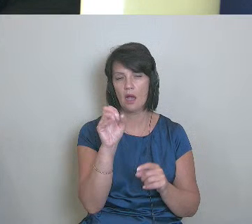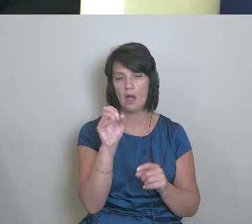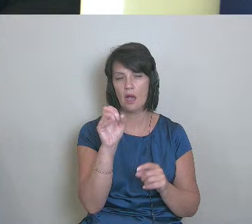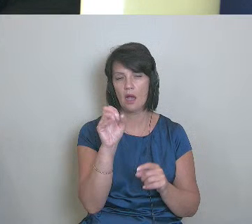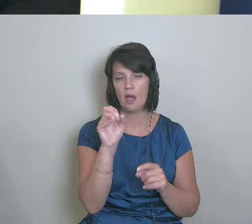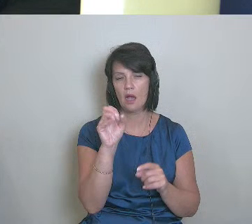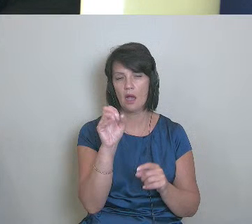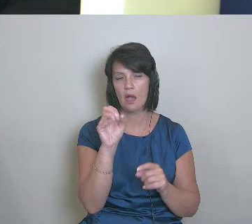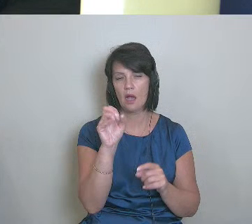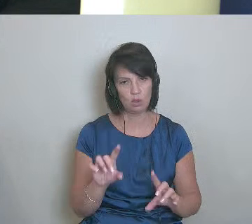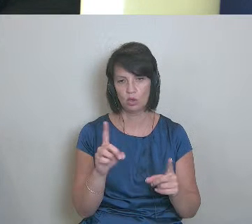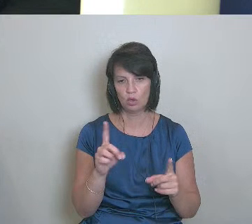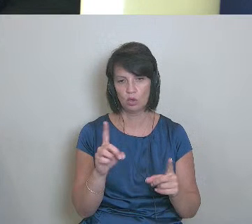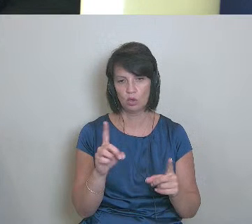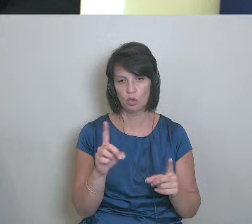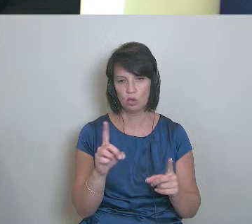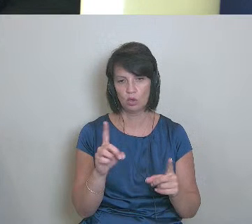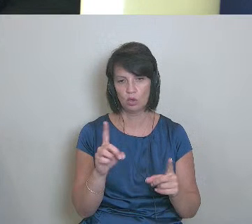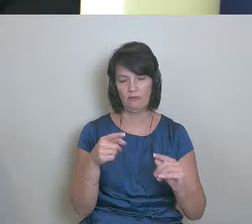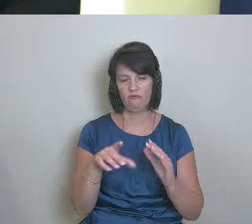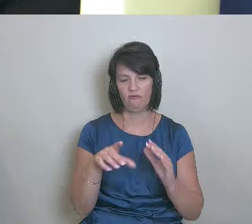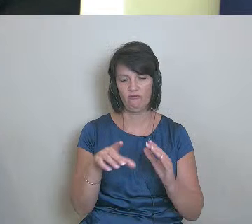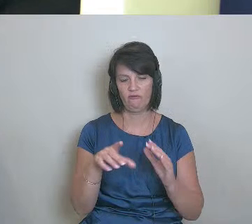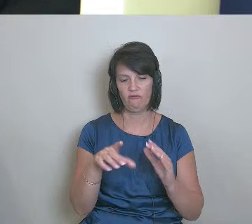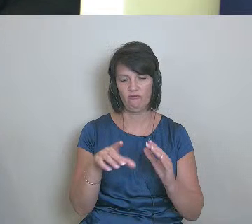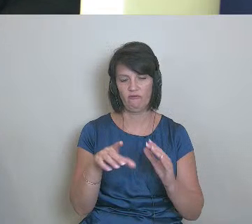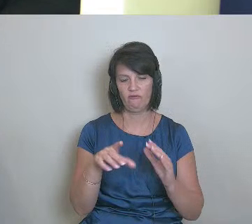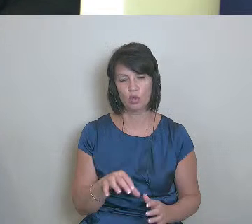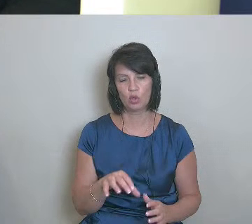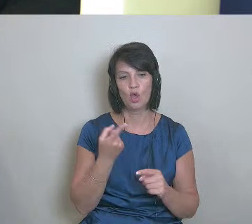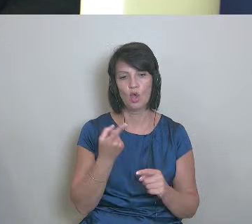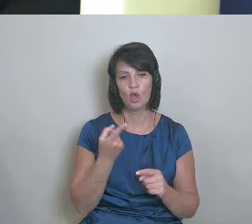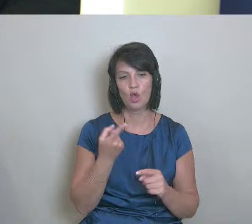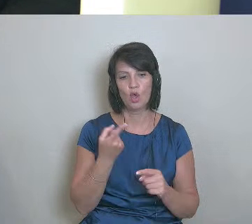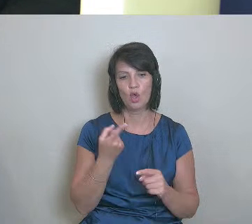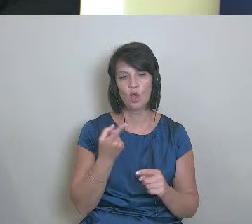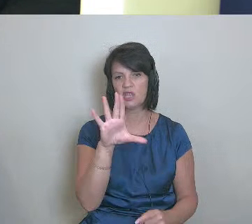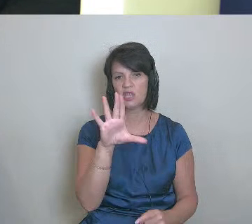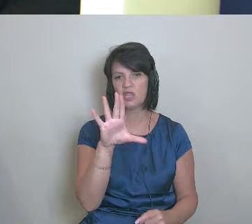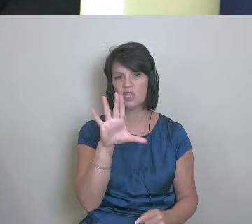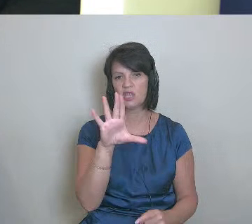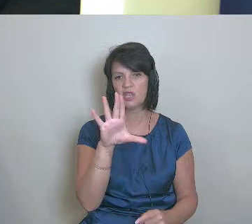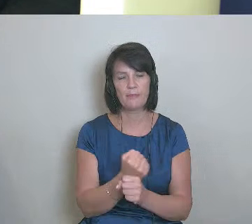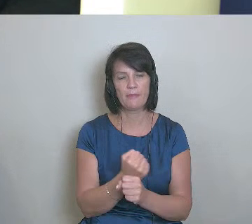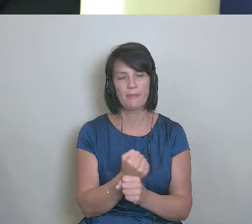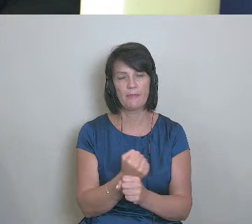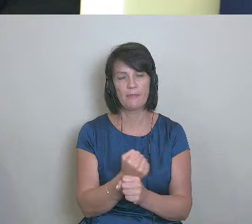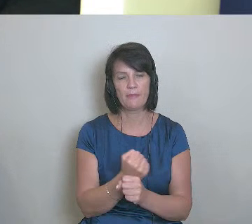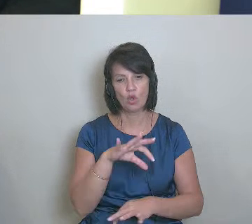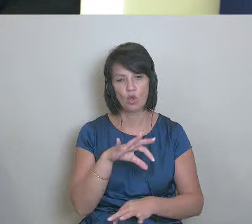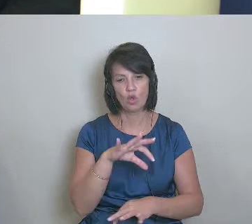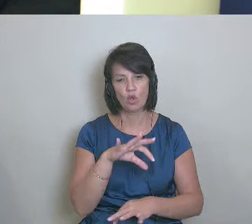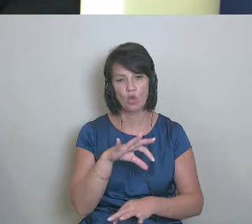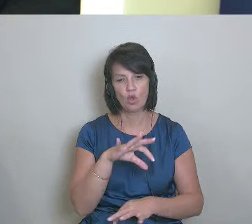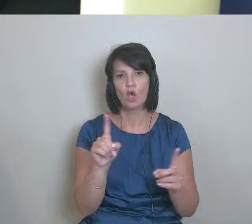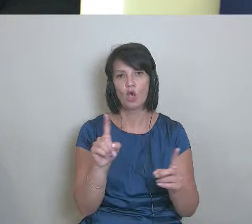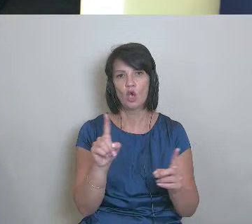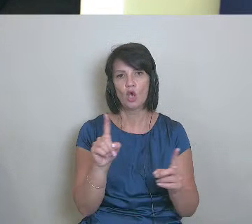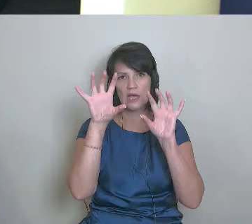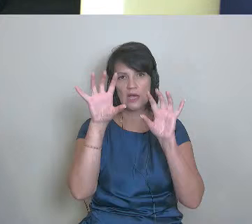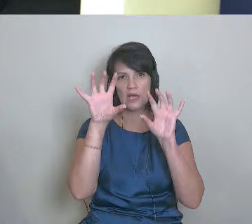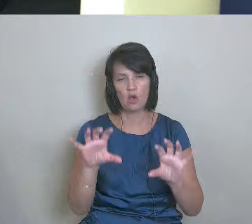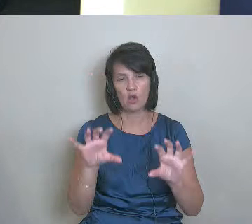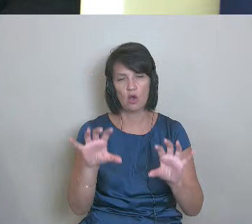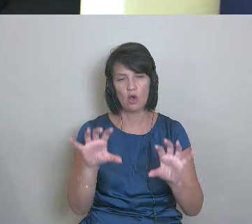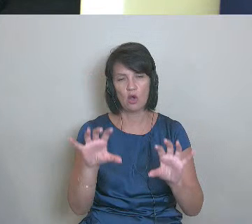then this legal act will be found unlawful because it's going to be contrary to the election code. So